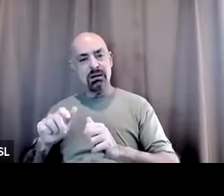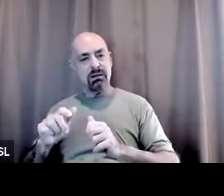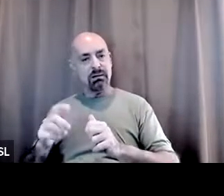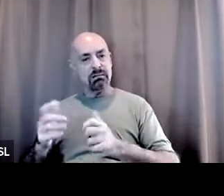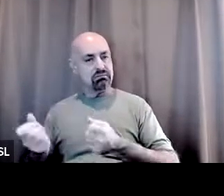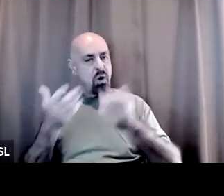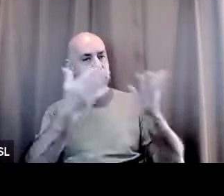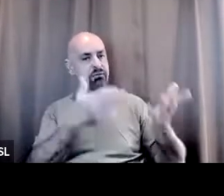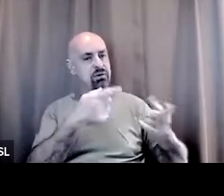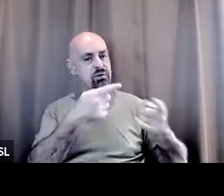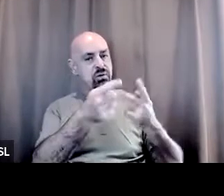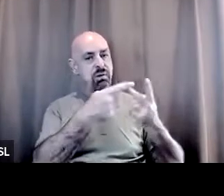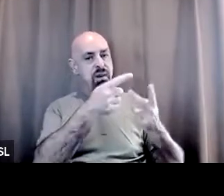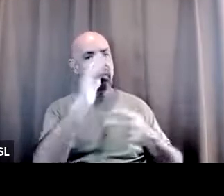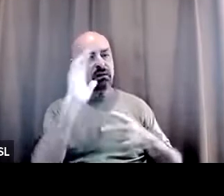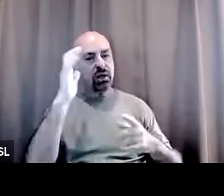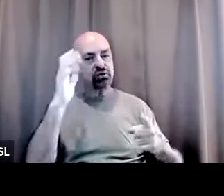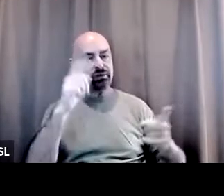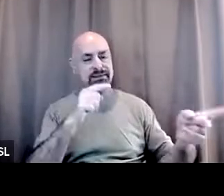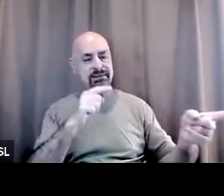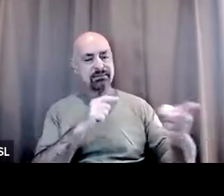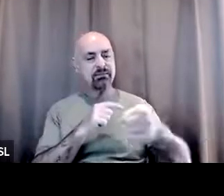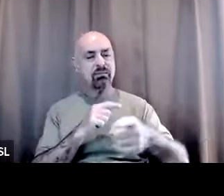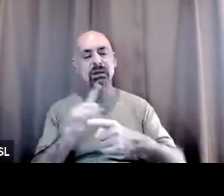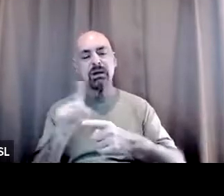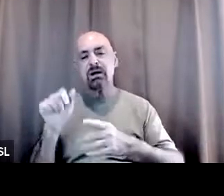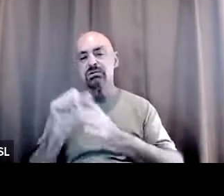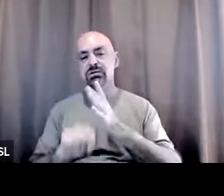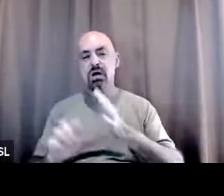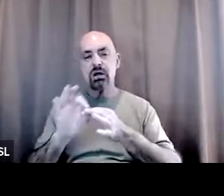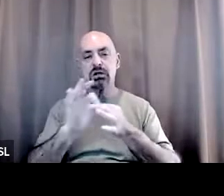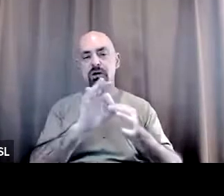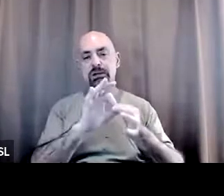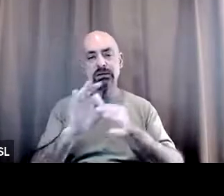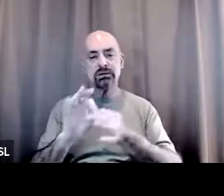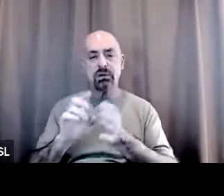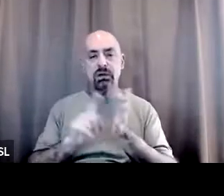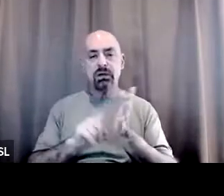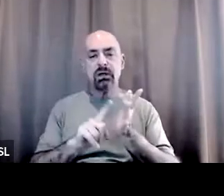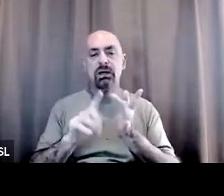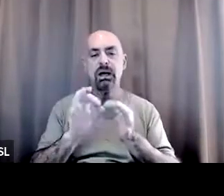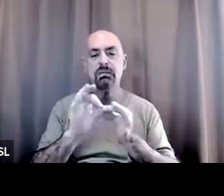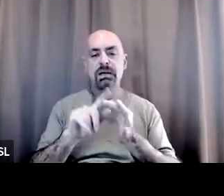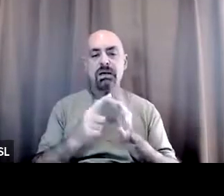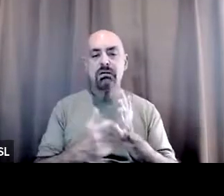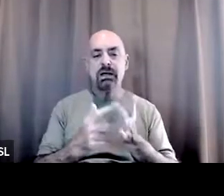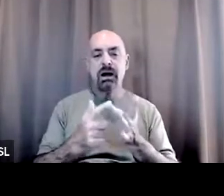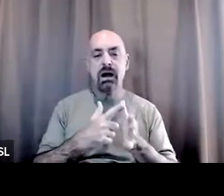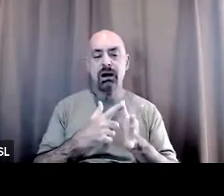now we are starting, for instance, a connection with Liberia in Africa,